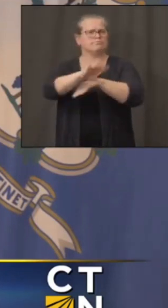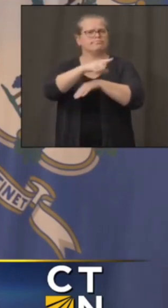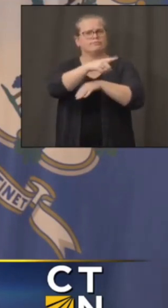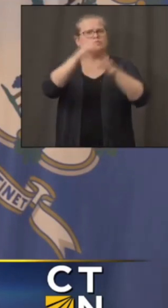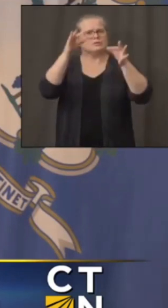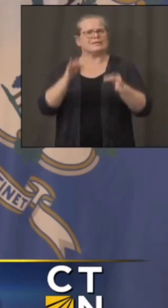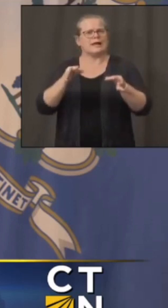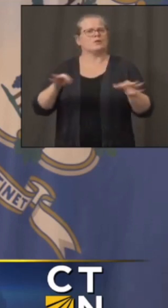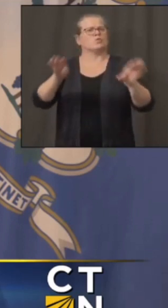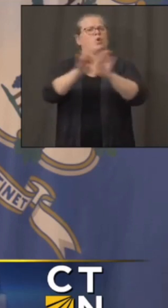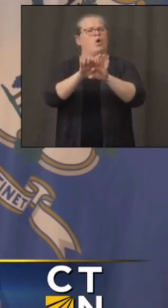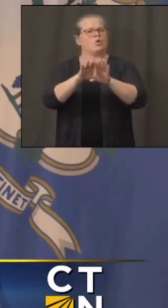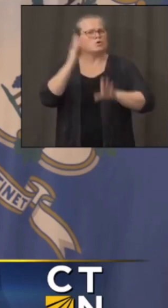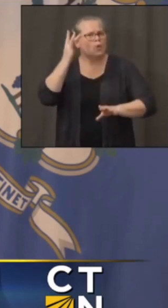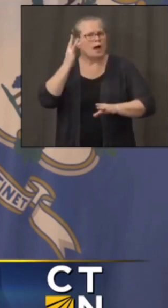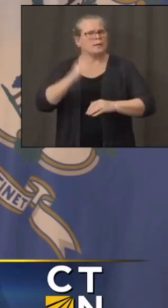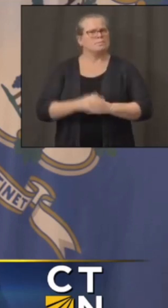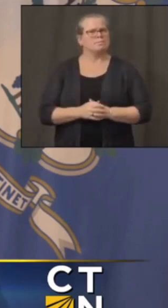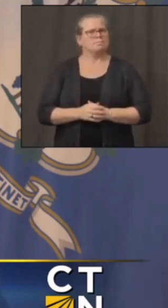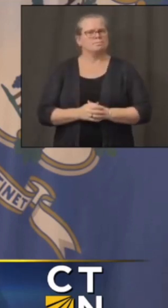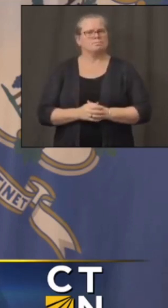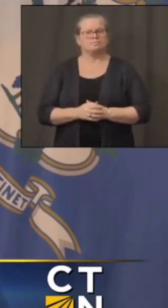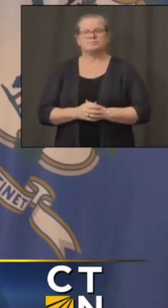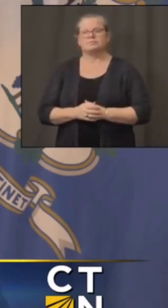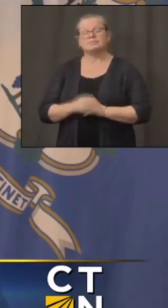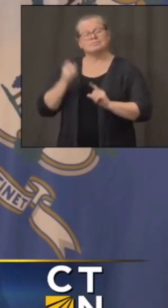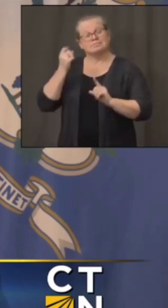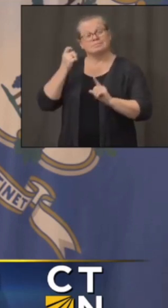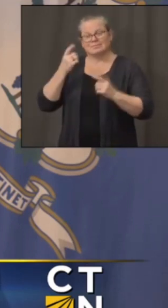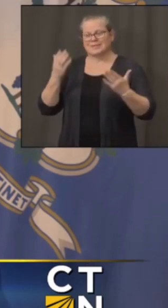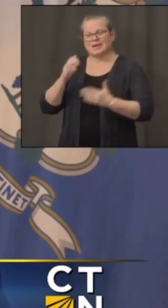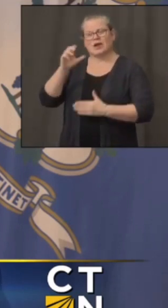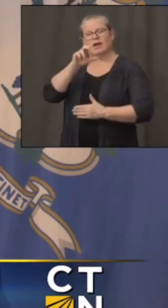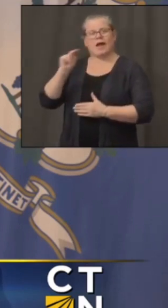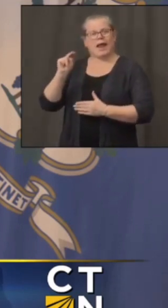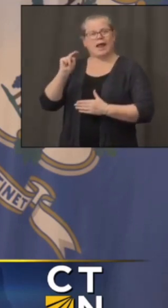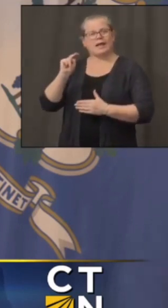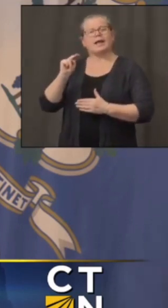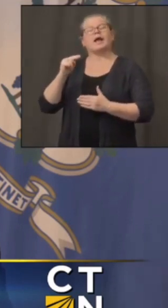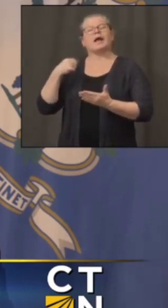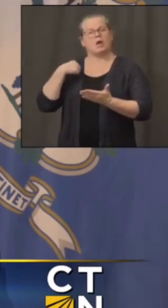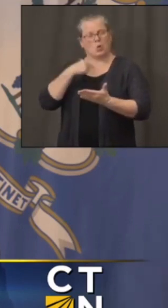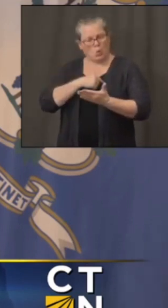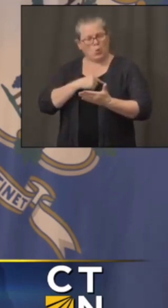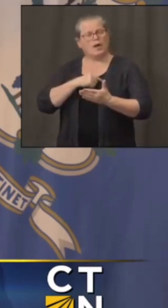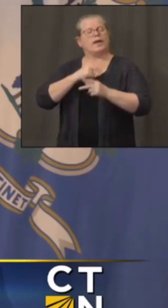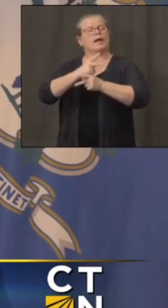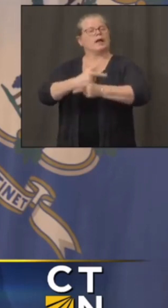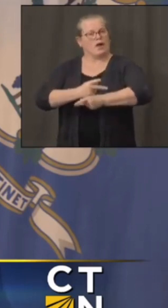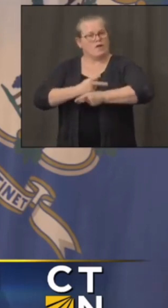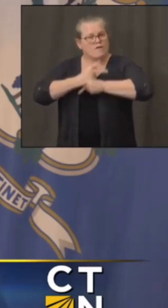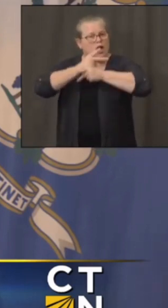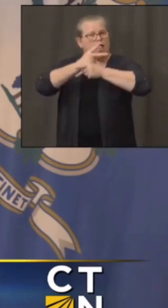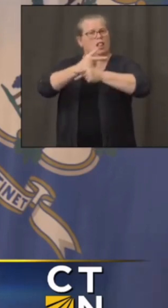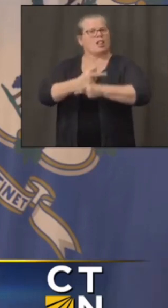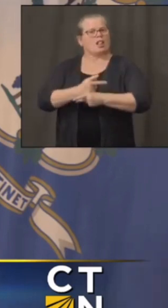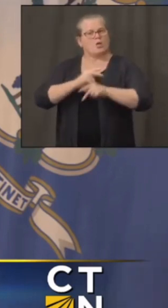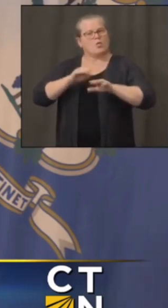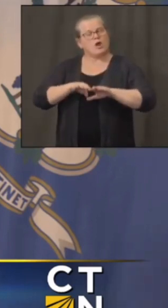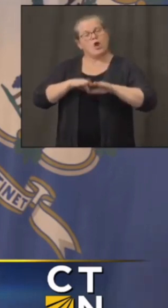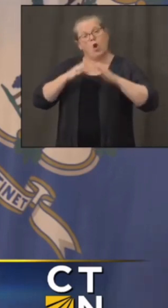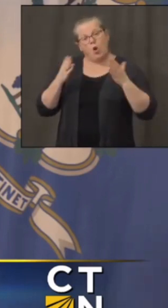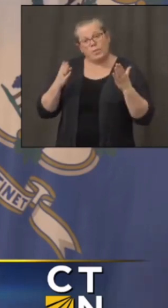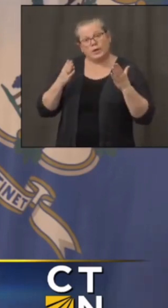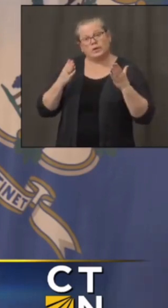were able to open cautiously, and I'd like to think keep things open cautiously and keep the infection rate down. So I'm not